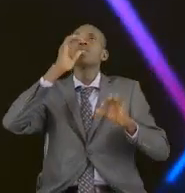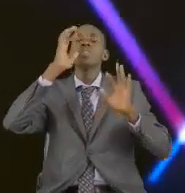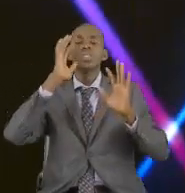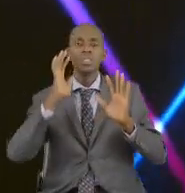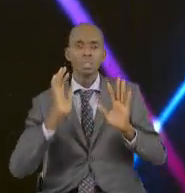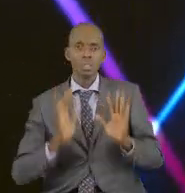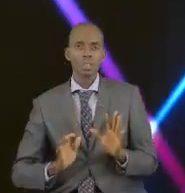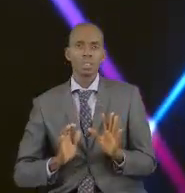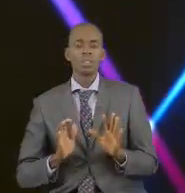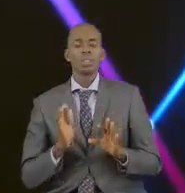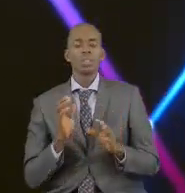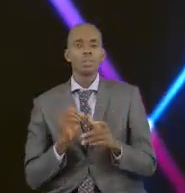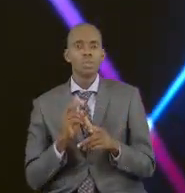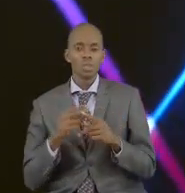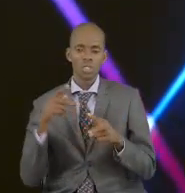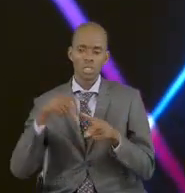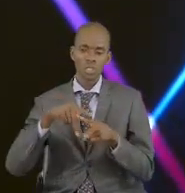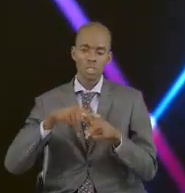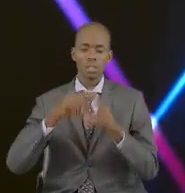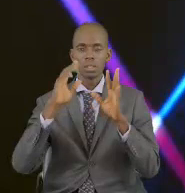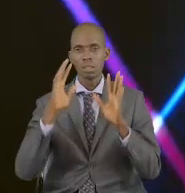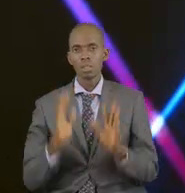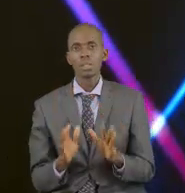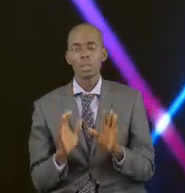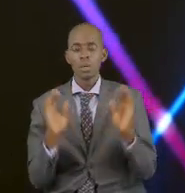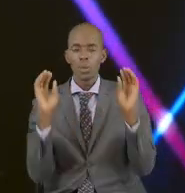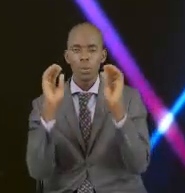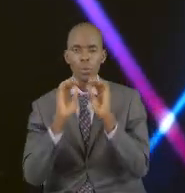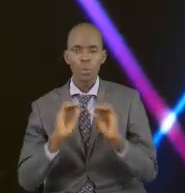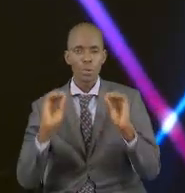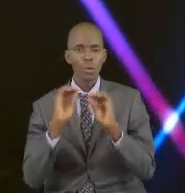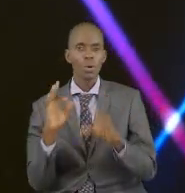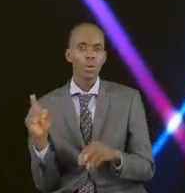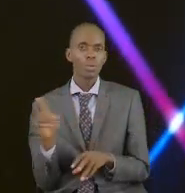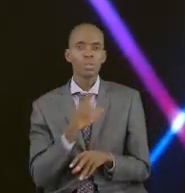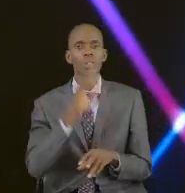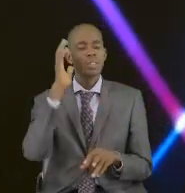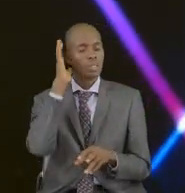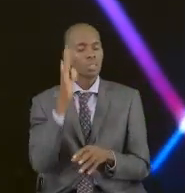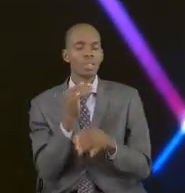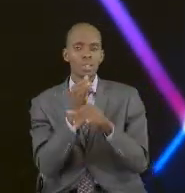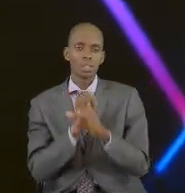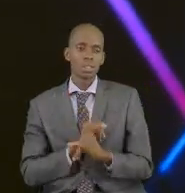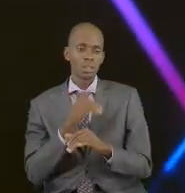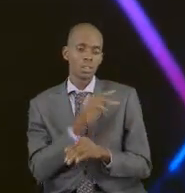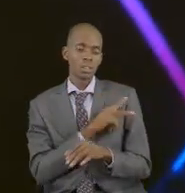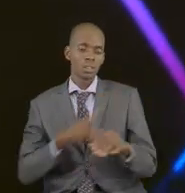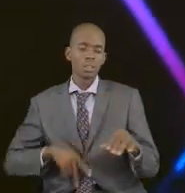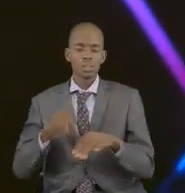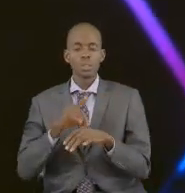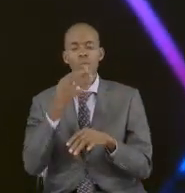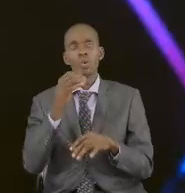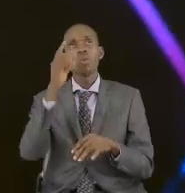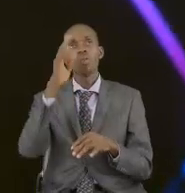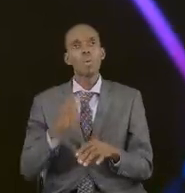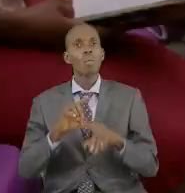no extortioners, none of them shall inherit the kingdom of God. But look